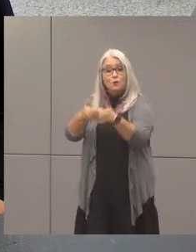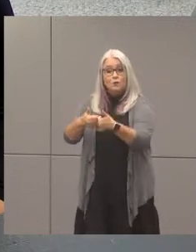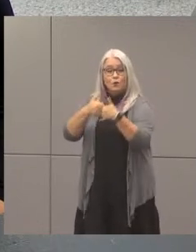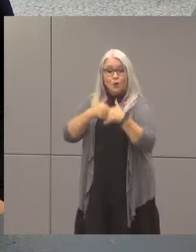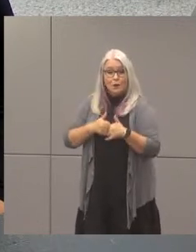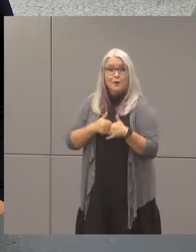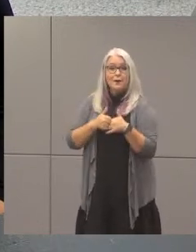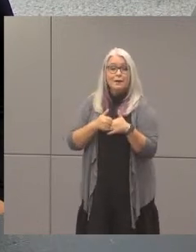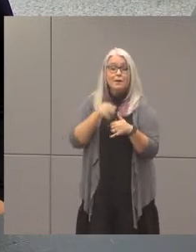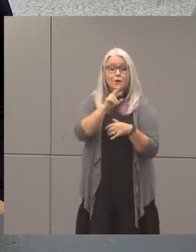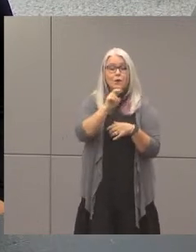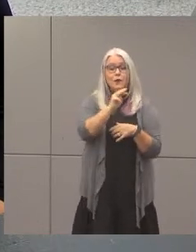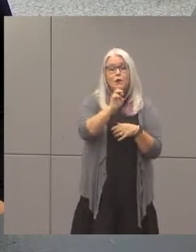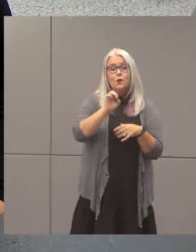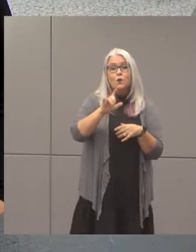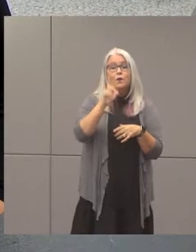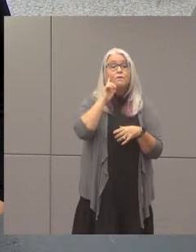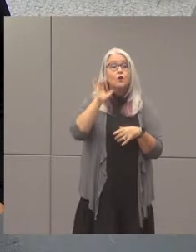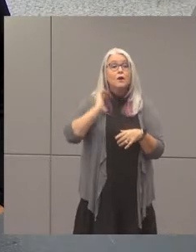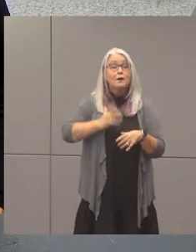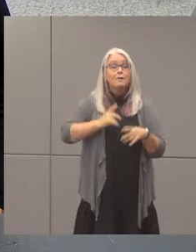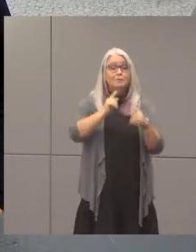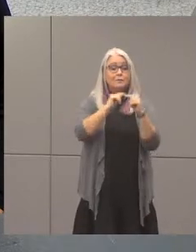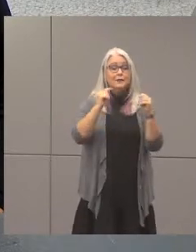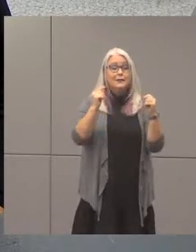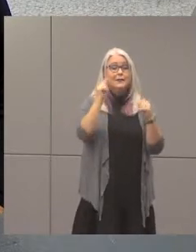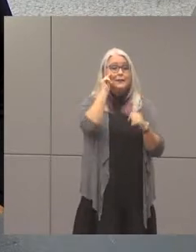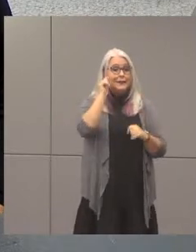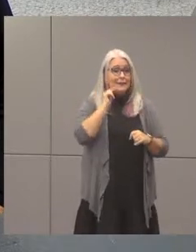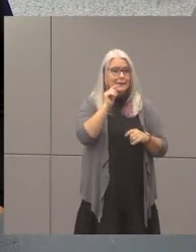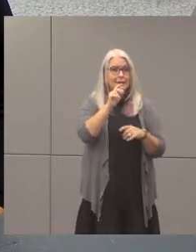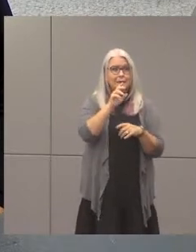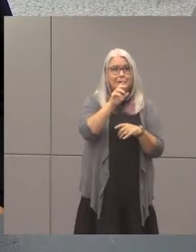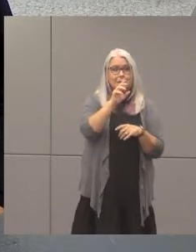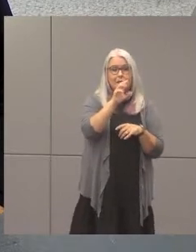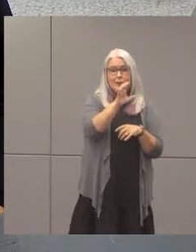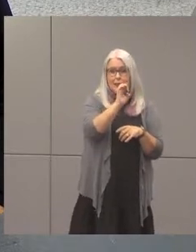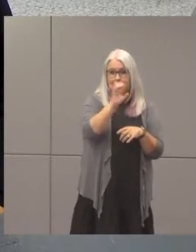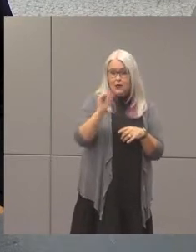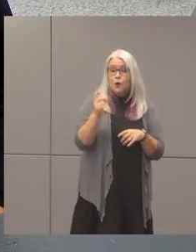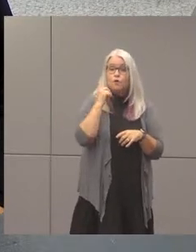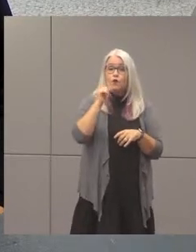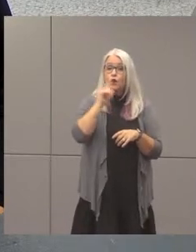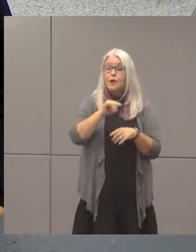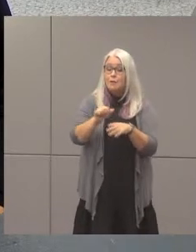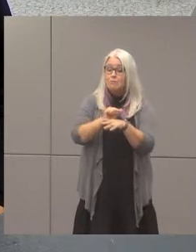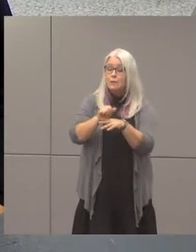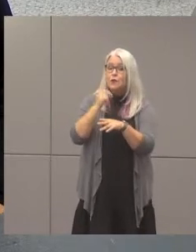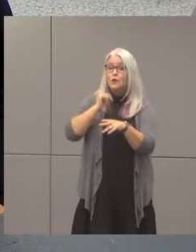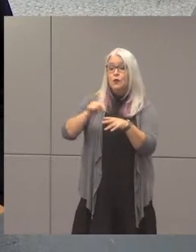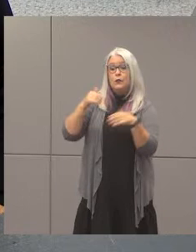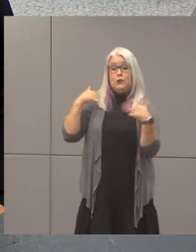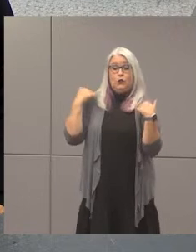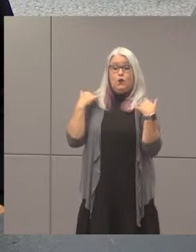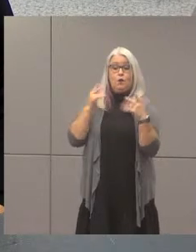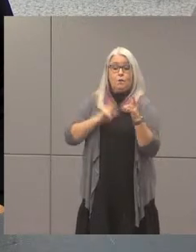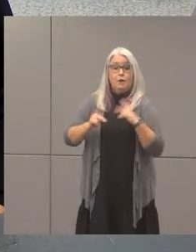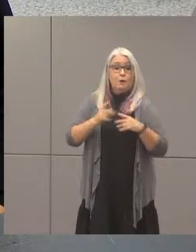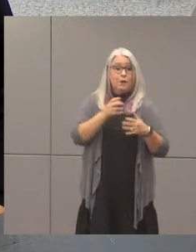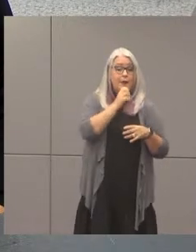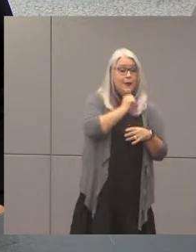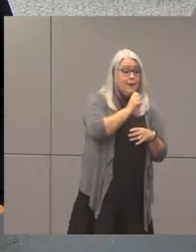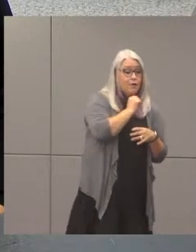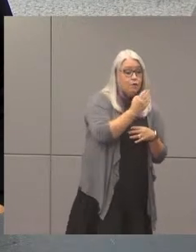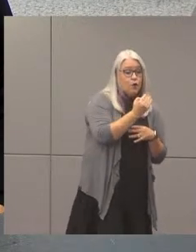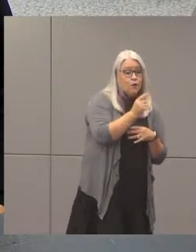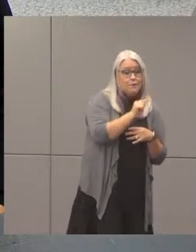a renewal of our Teen CEO initiative, which is an entrepreneurial camp for young people ages 14 through